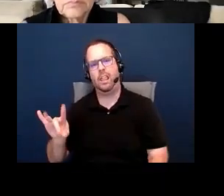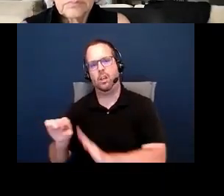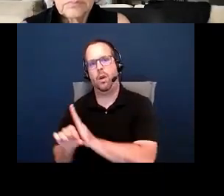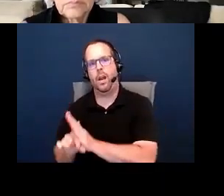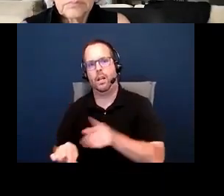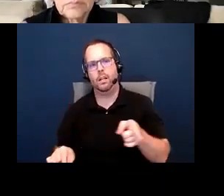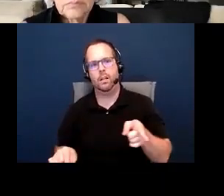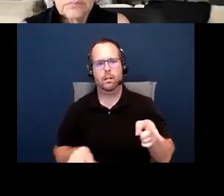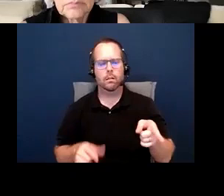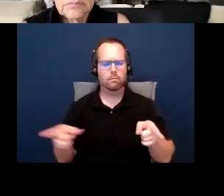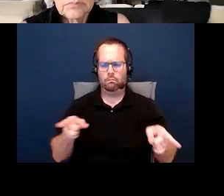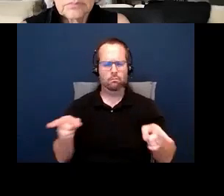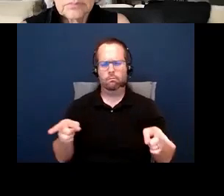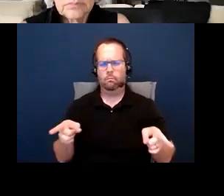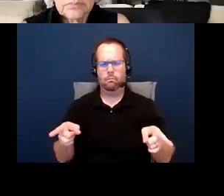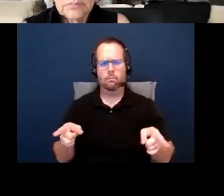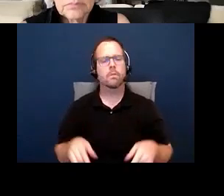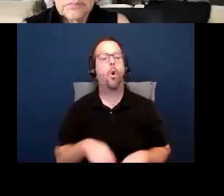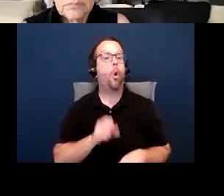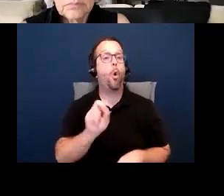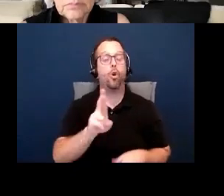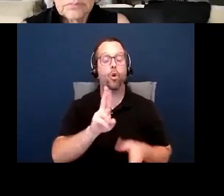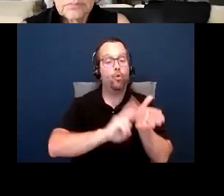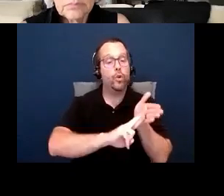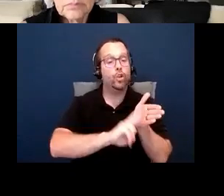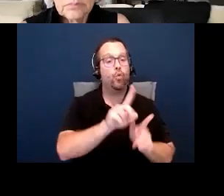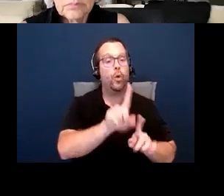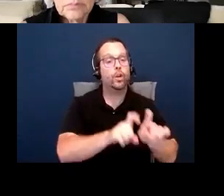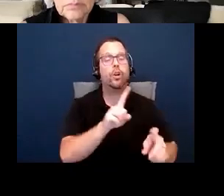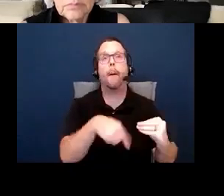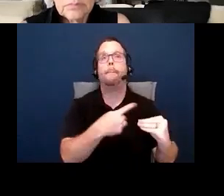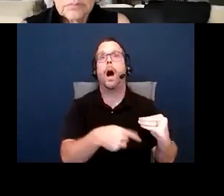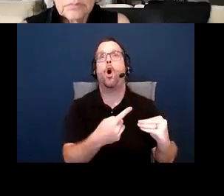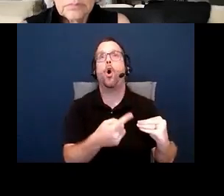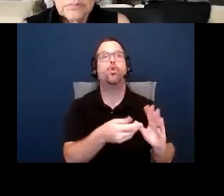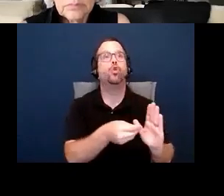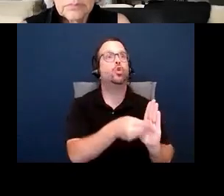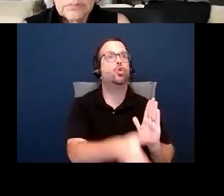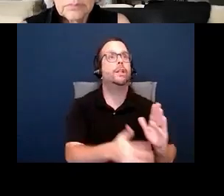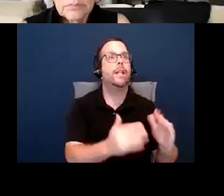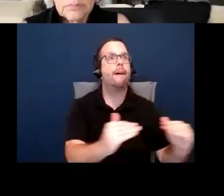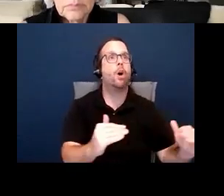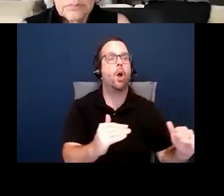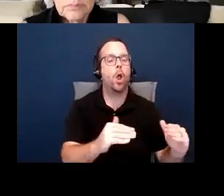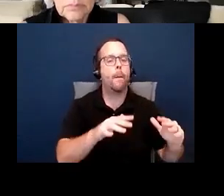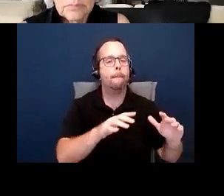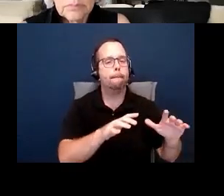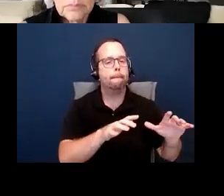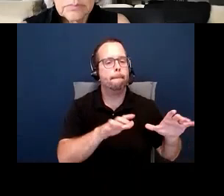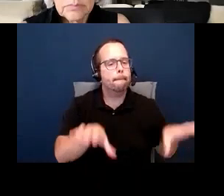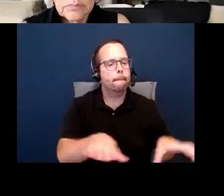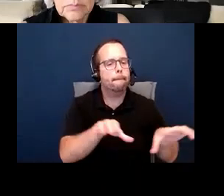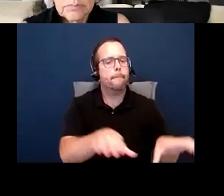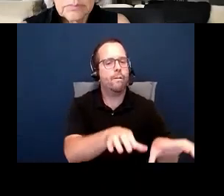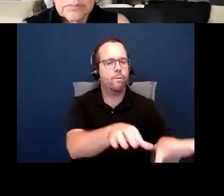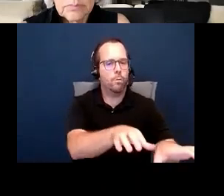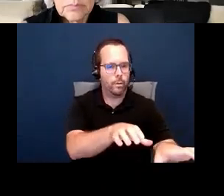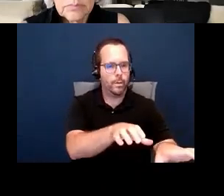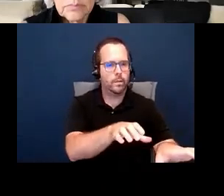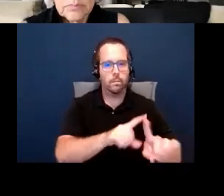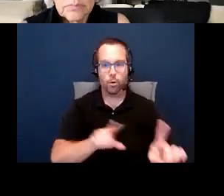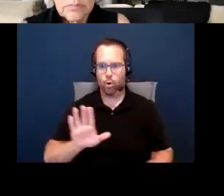your research questions are about student level performance, but you cite